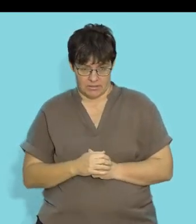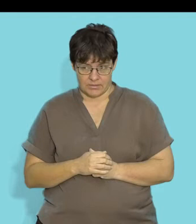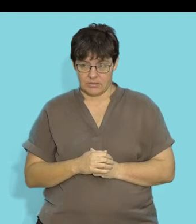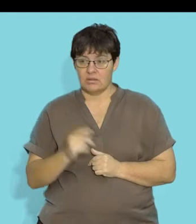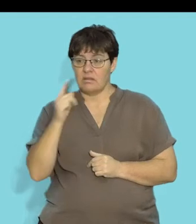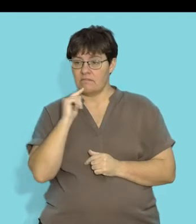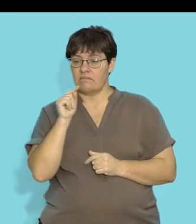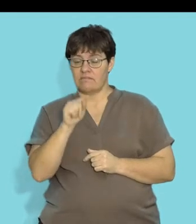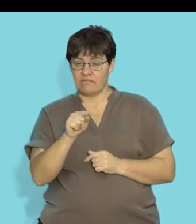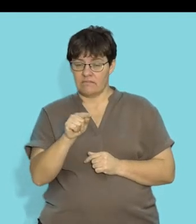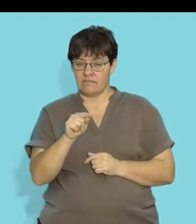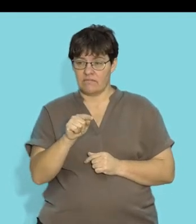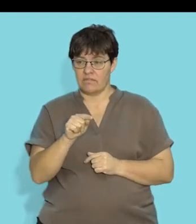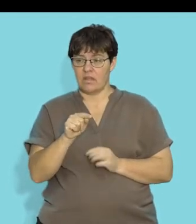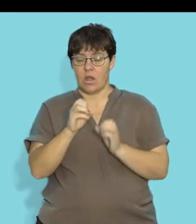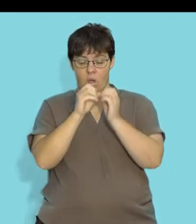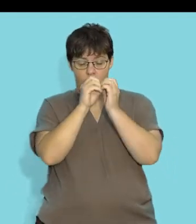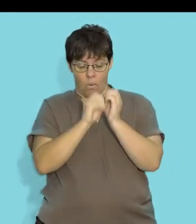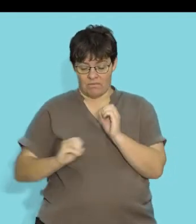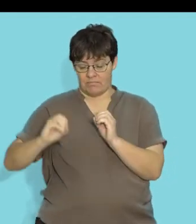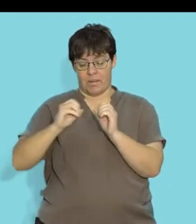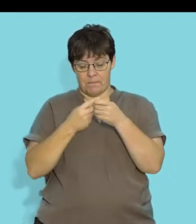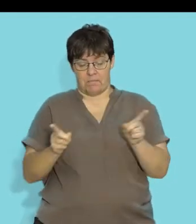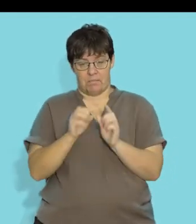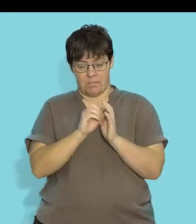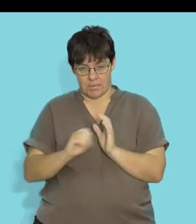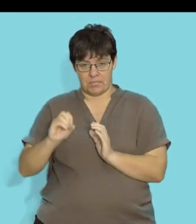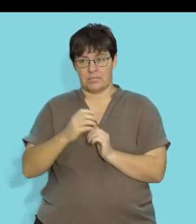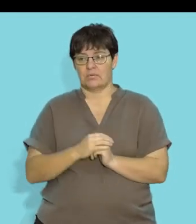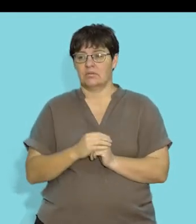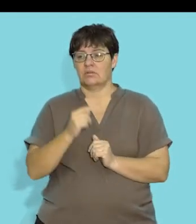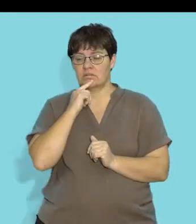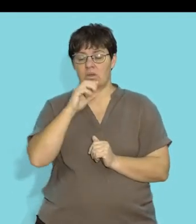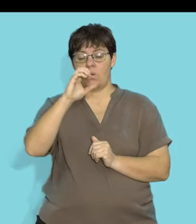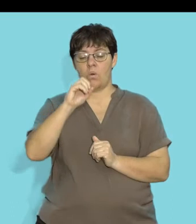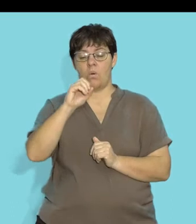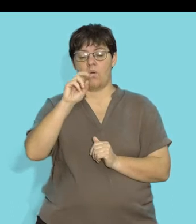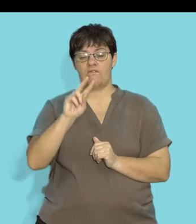when an ovum is released from the ovary, we refer to that process as